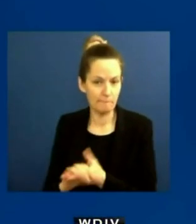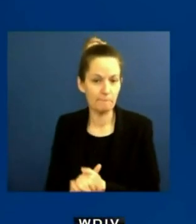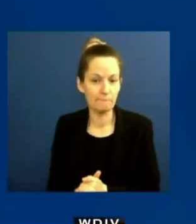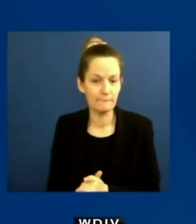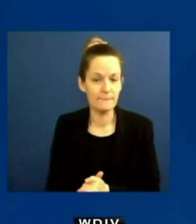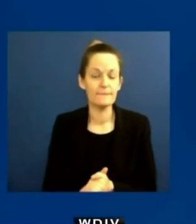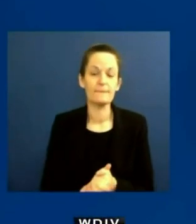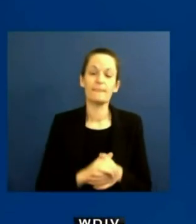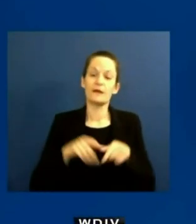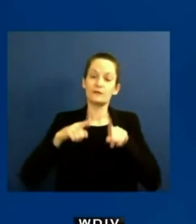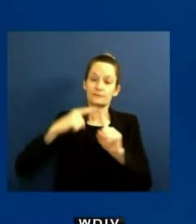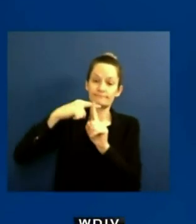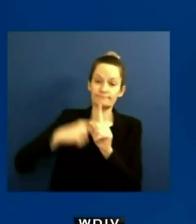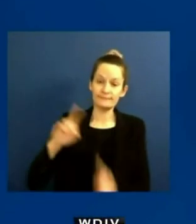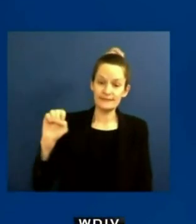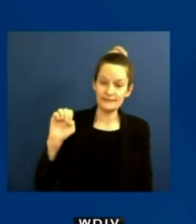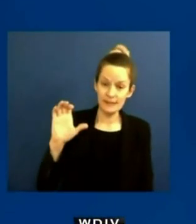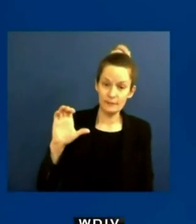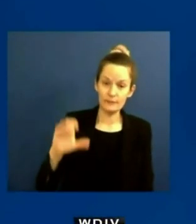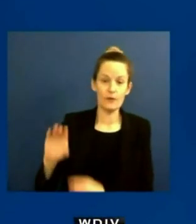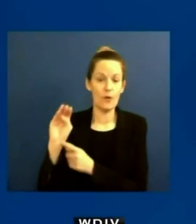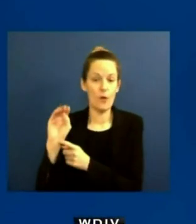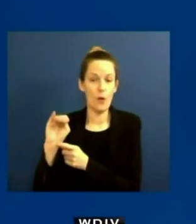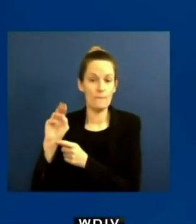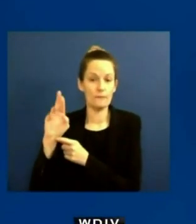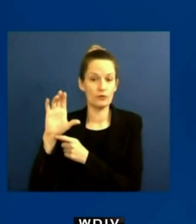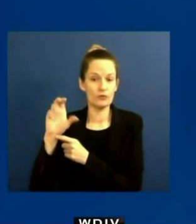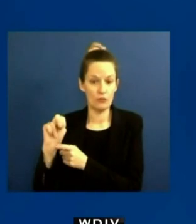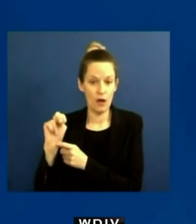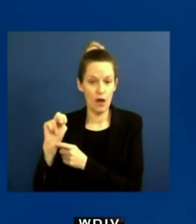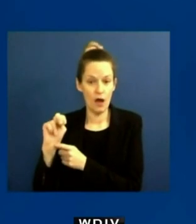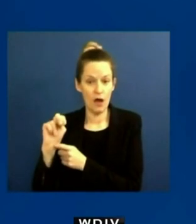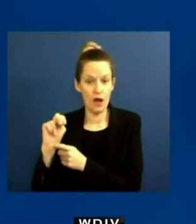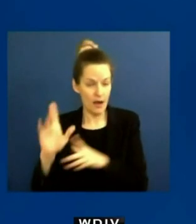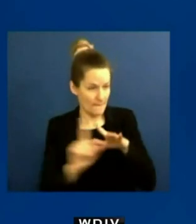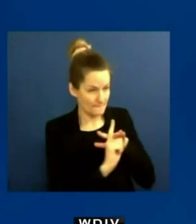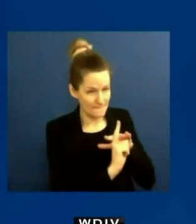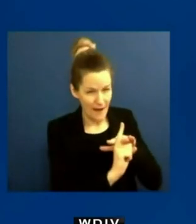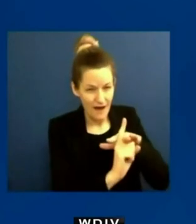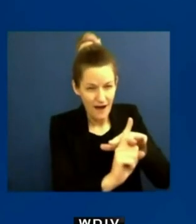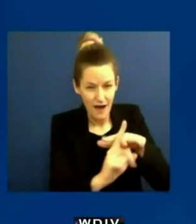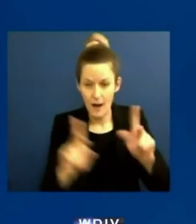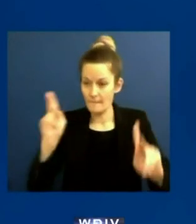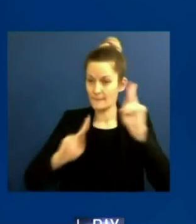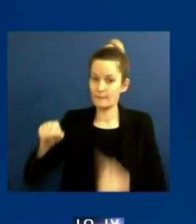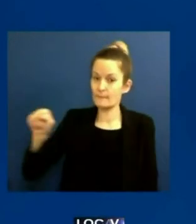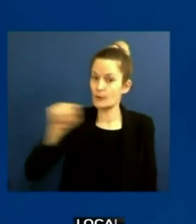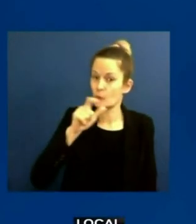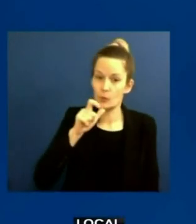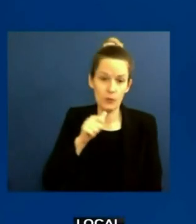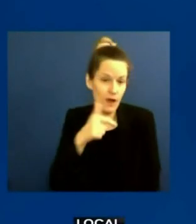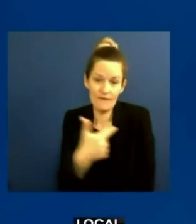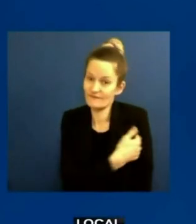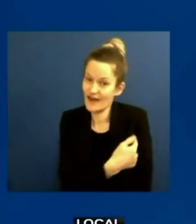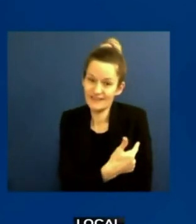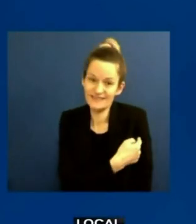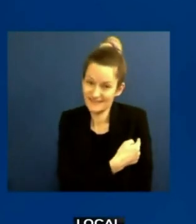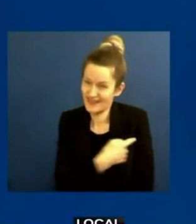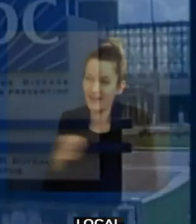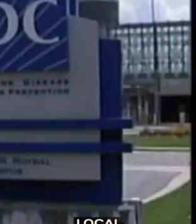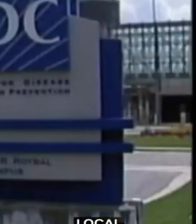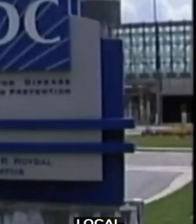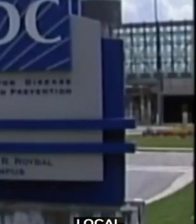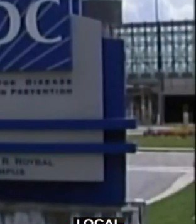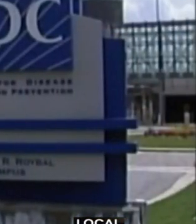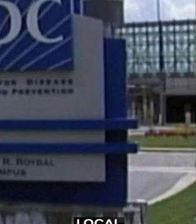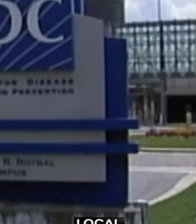first emerging, unvaccinated adults had a 5 times higher risk of infection when compared to adults who had received a booster